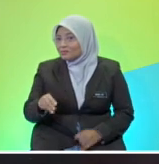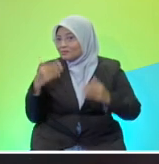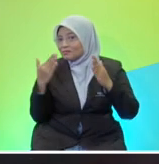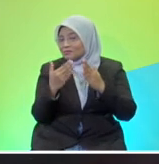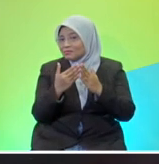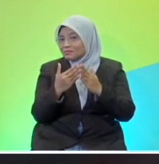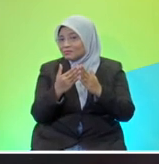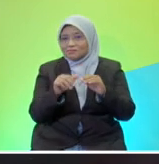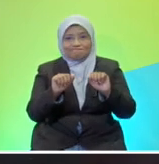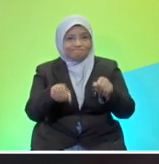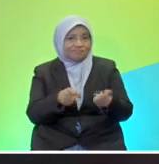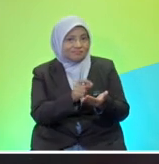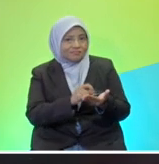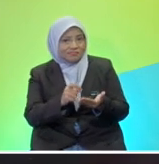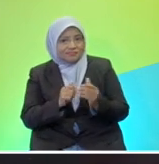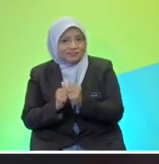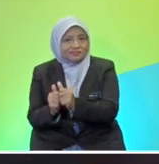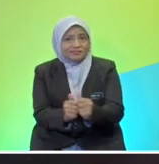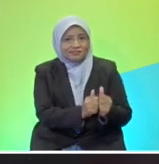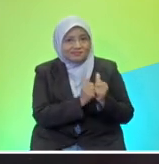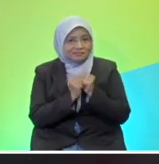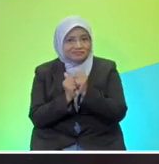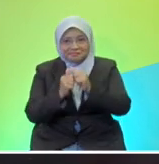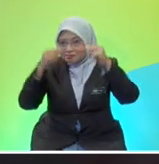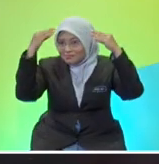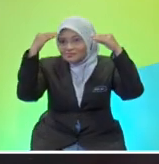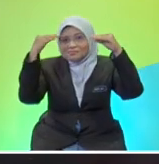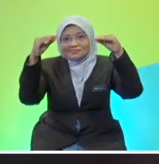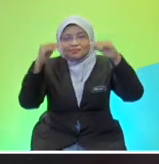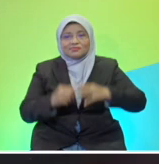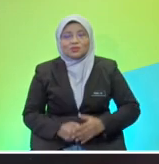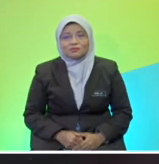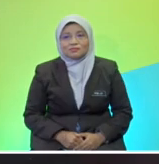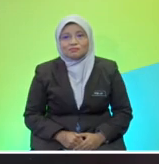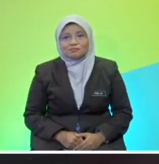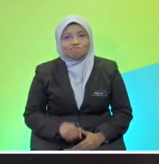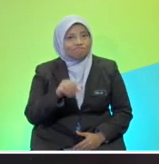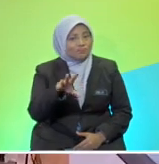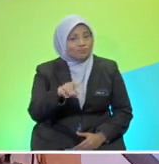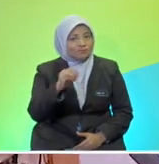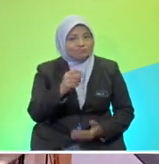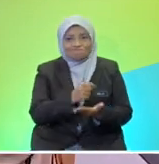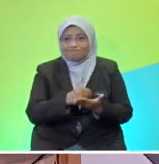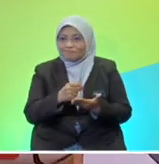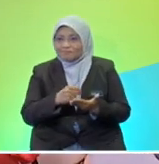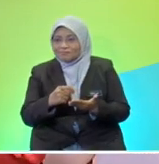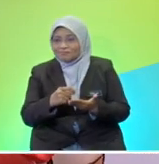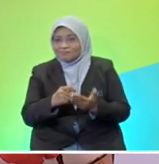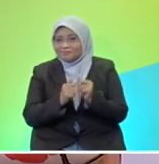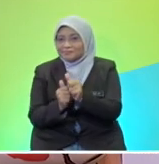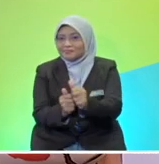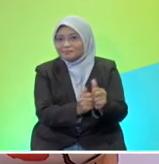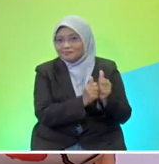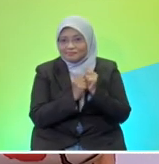me? Wait. Yeah. Next, we have... Make sure you have your paper and pencil right now. Next one is car. A